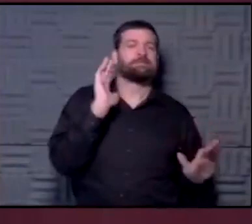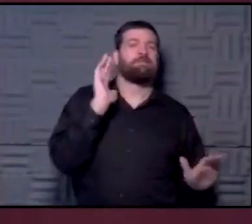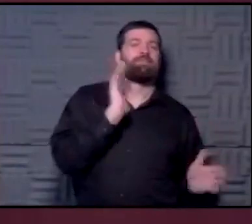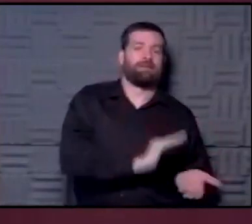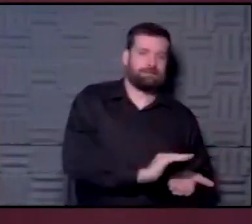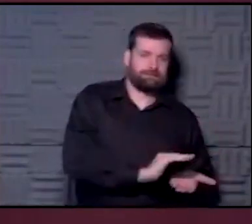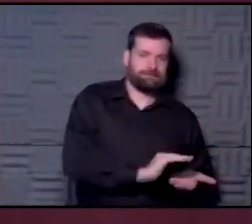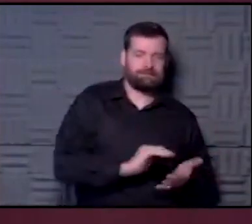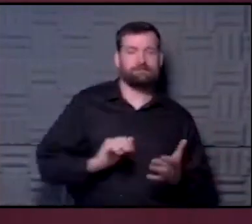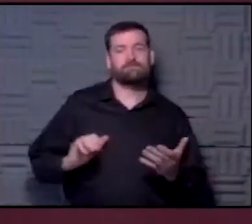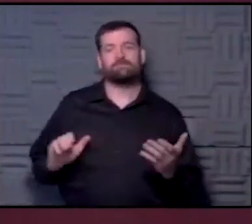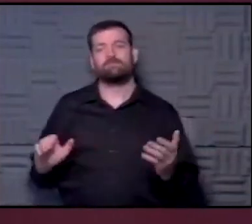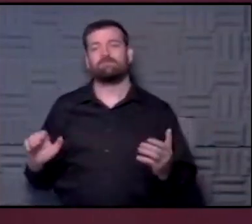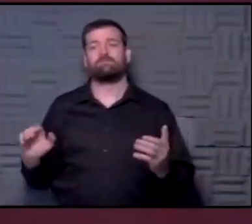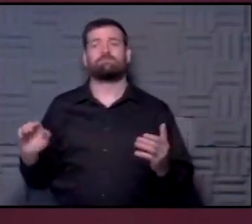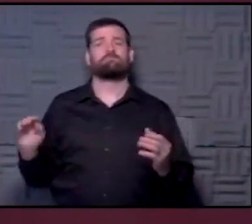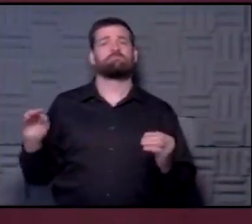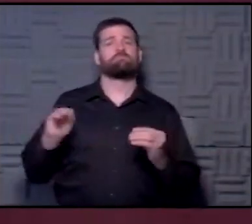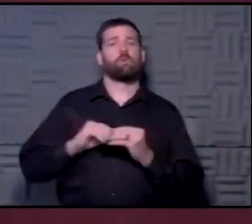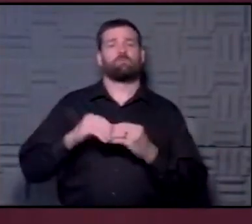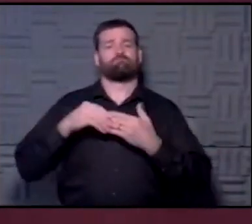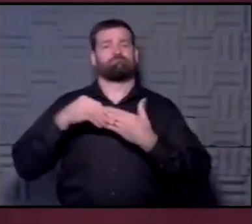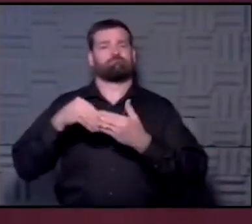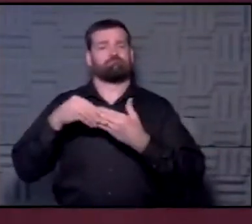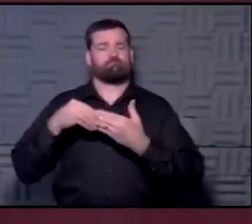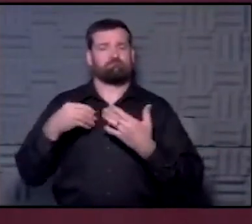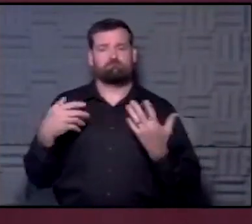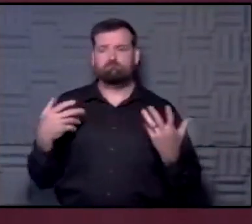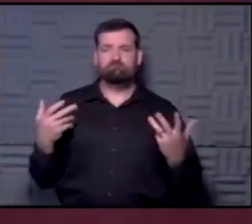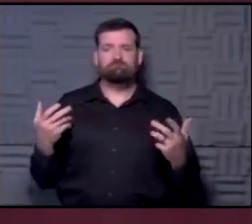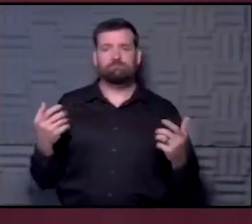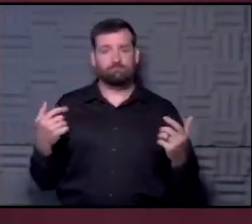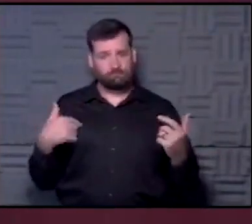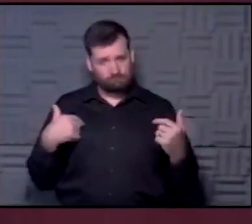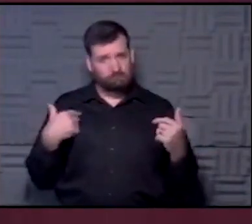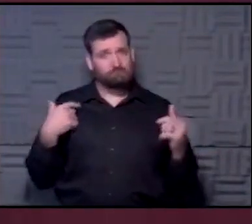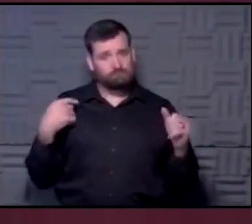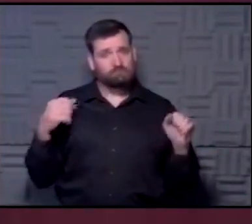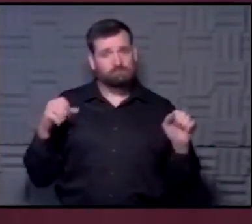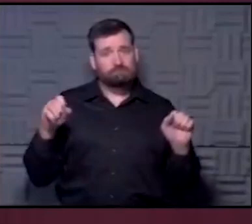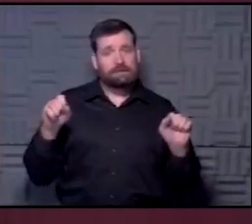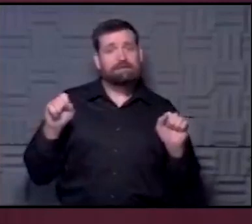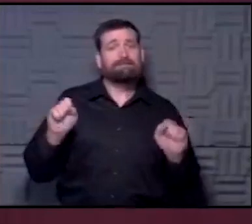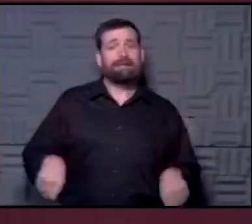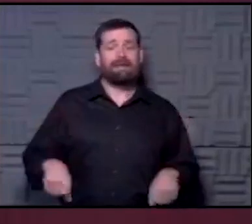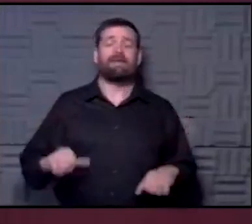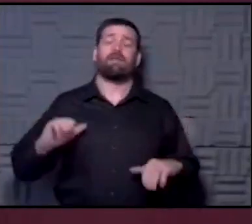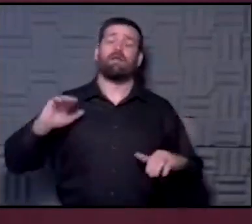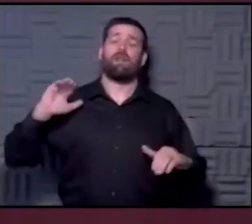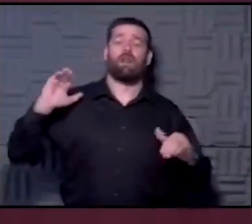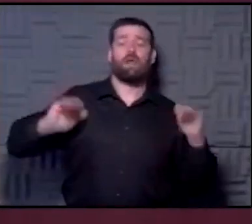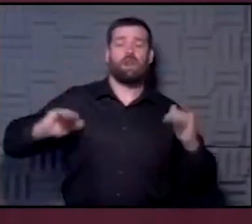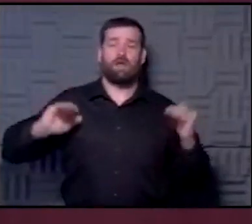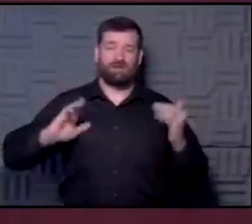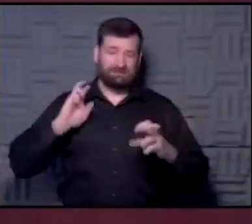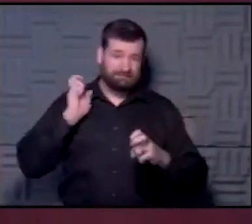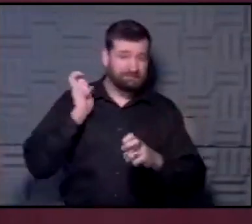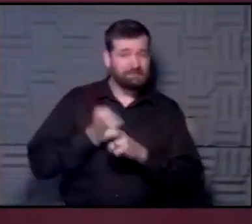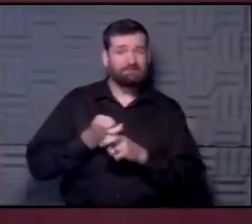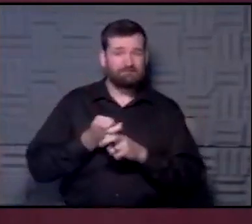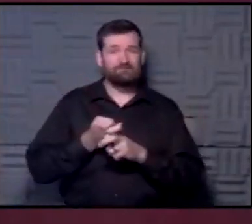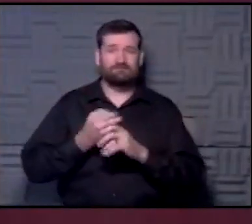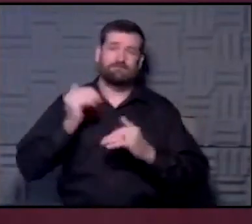definitely helps sort of free our minds if we can accept that we can have the balance. Maybe not so easy to find all the